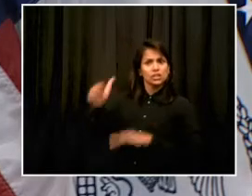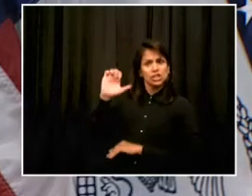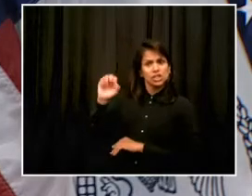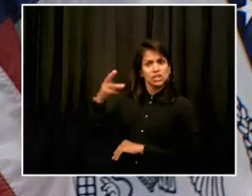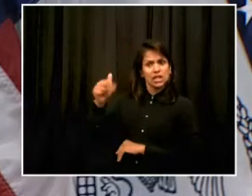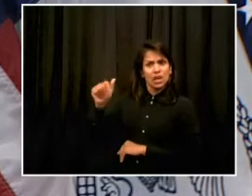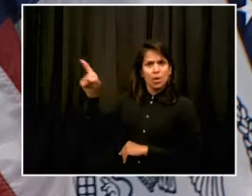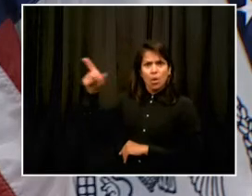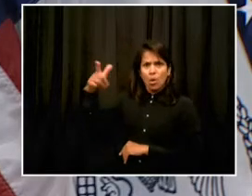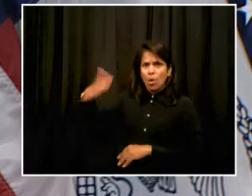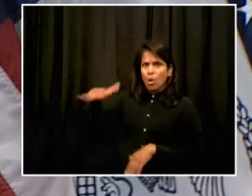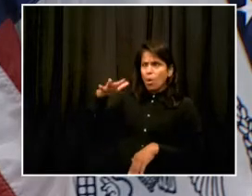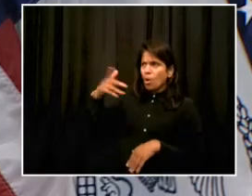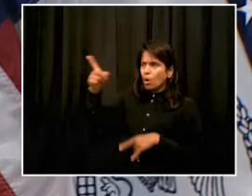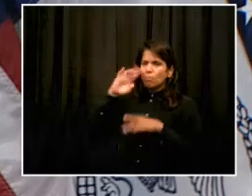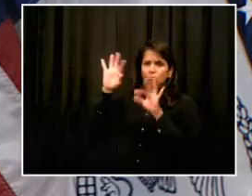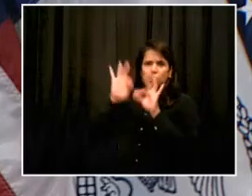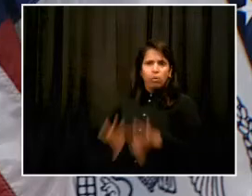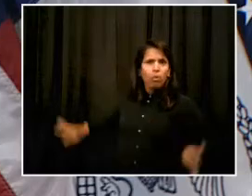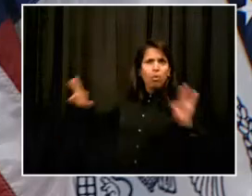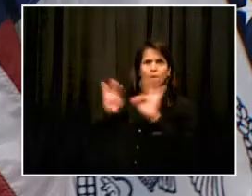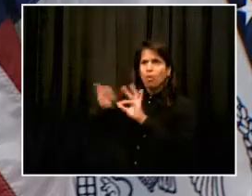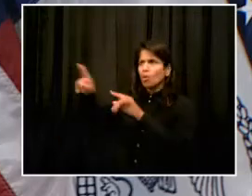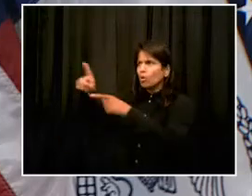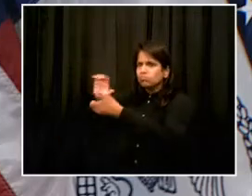in a collegial manner. That's what I value.